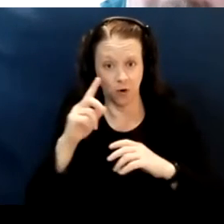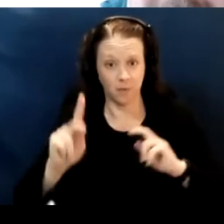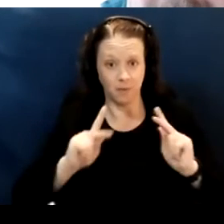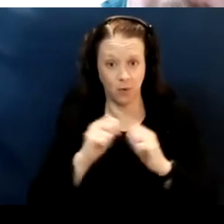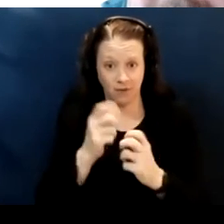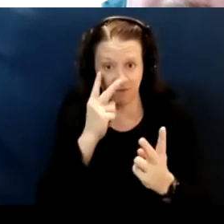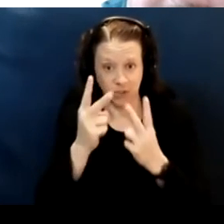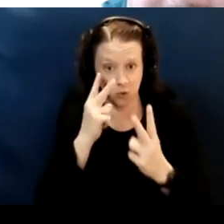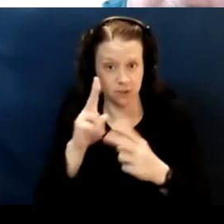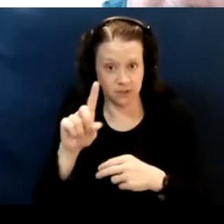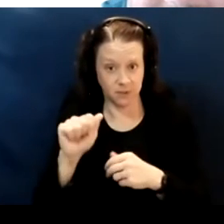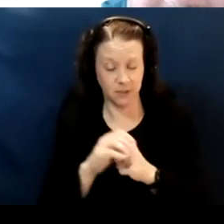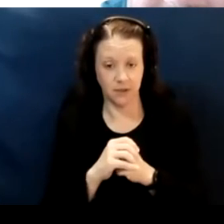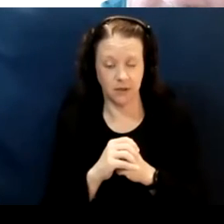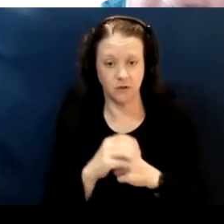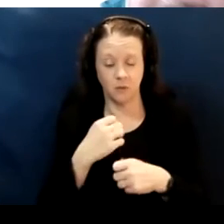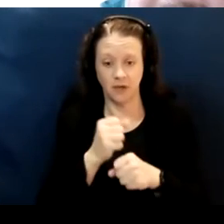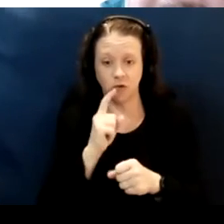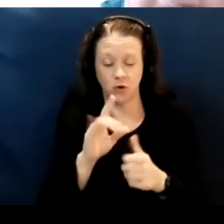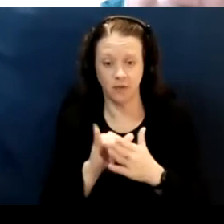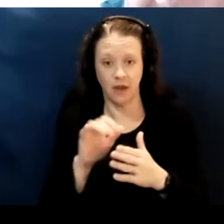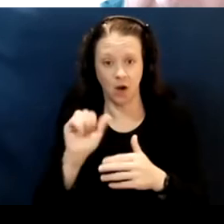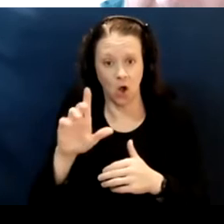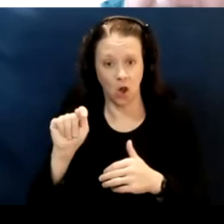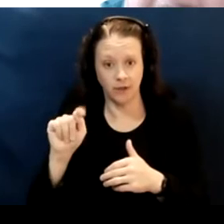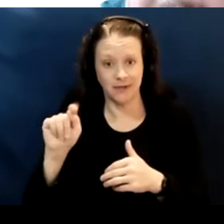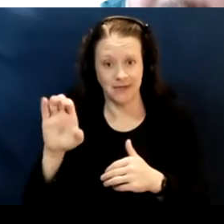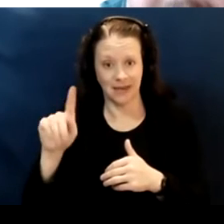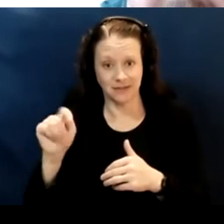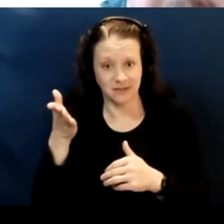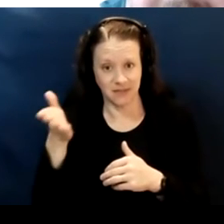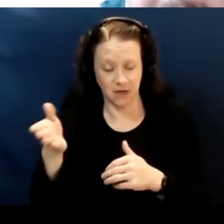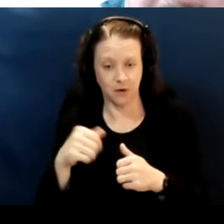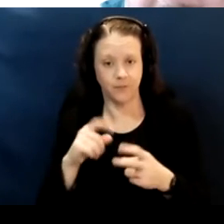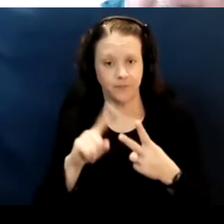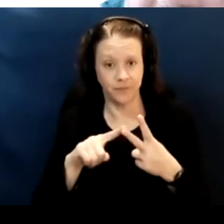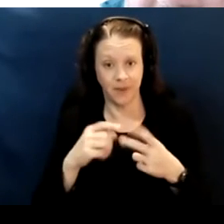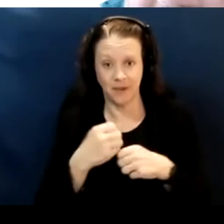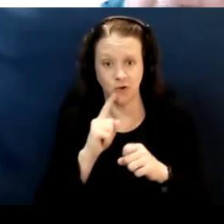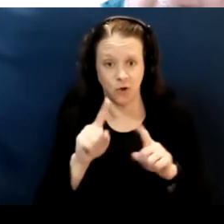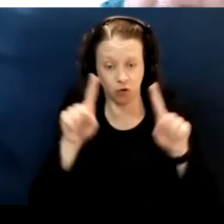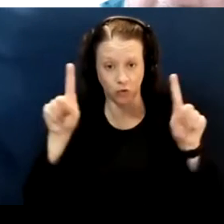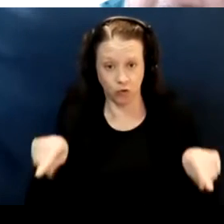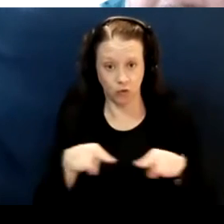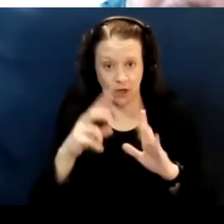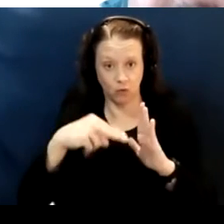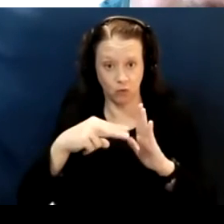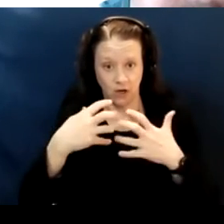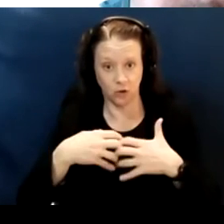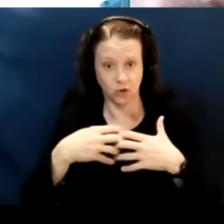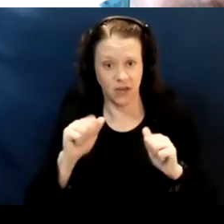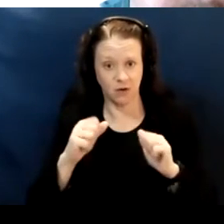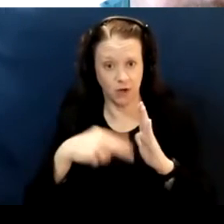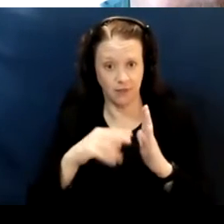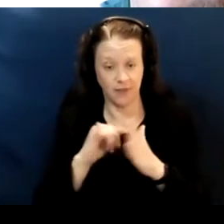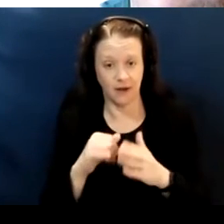disabilities. So making sure that the alt text is there, making sure that screen readers can read it. One of the best